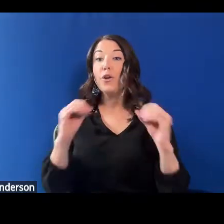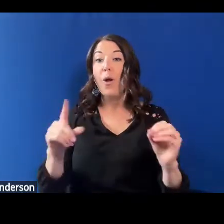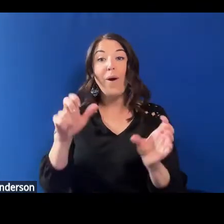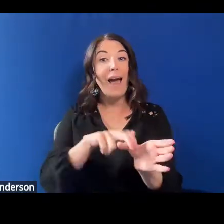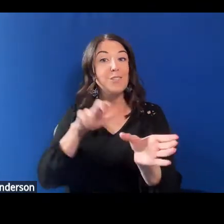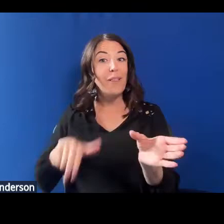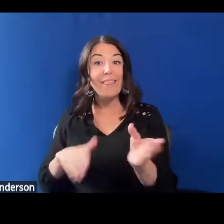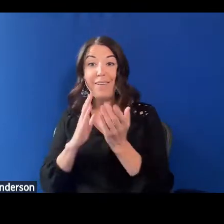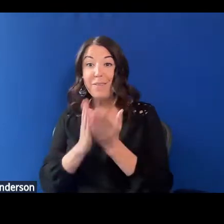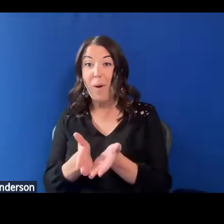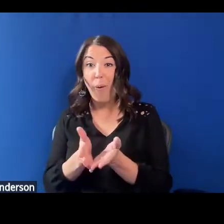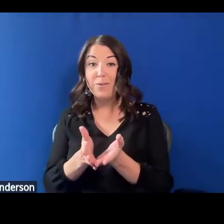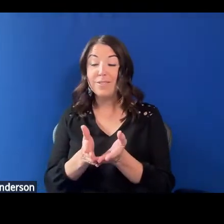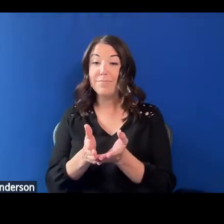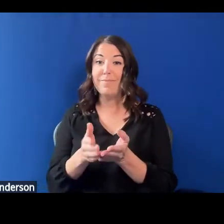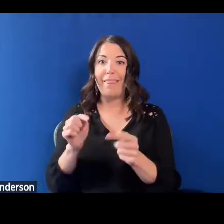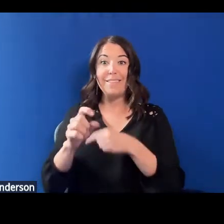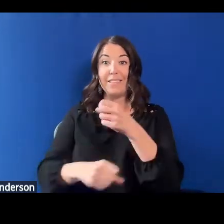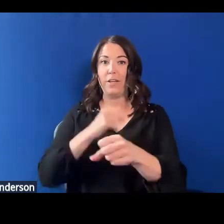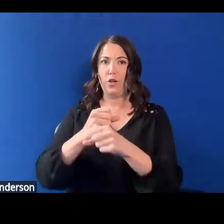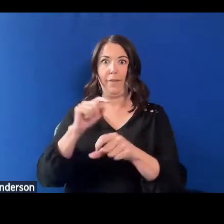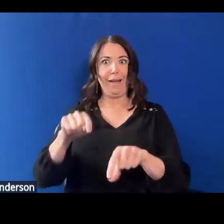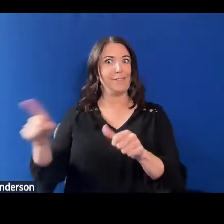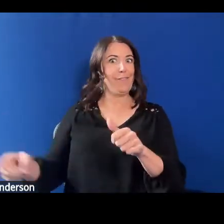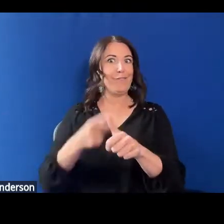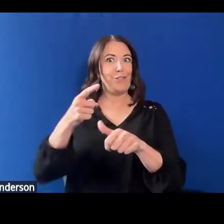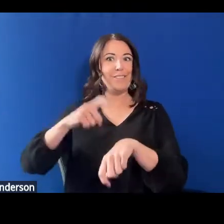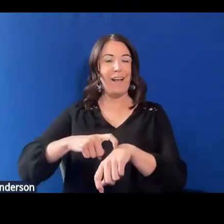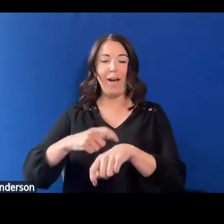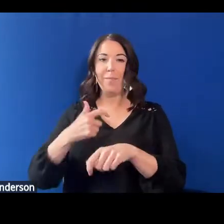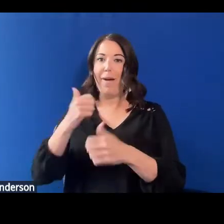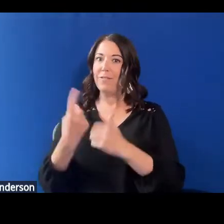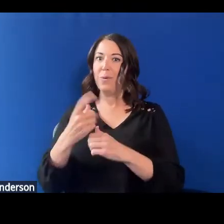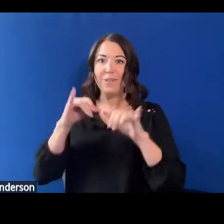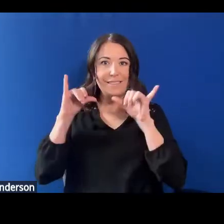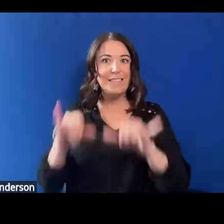which is the first time nobody's had to leave the boat. So